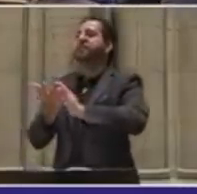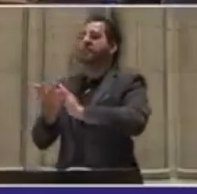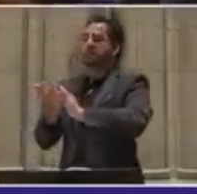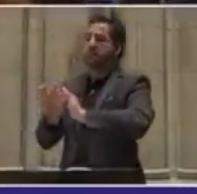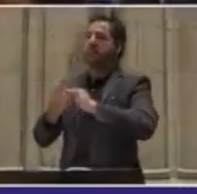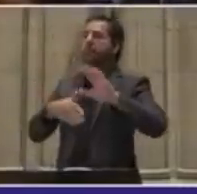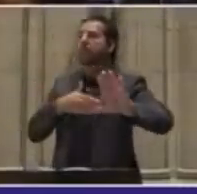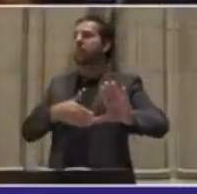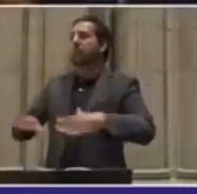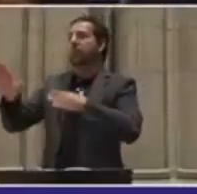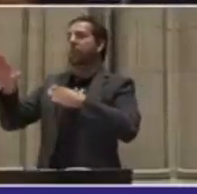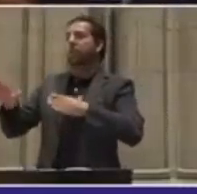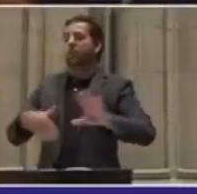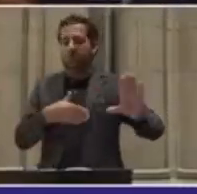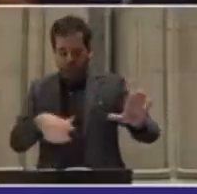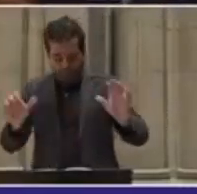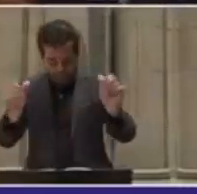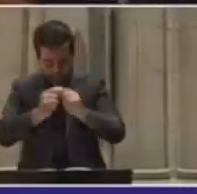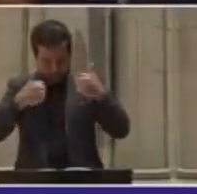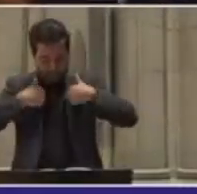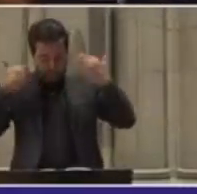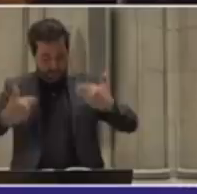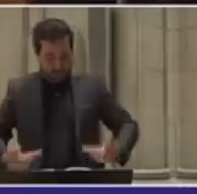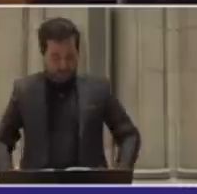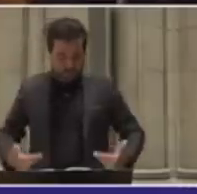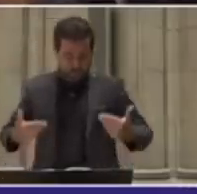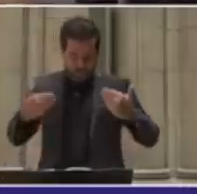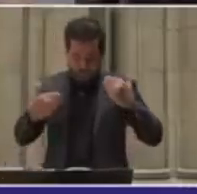Jesus to walk with me.